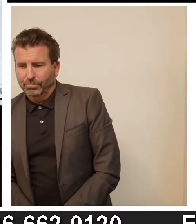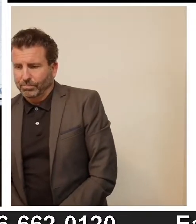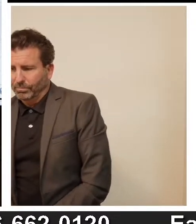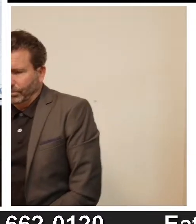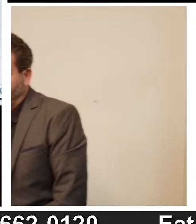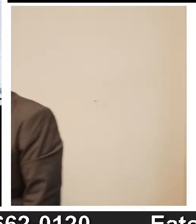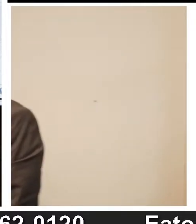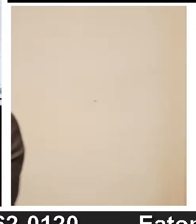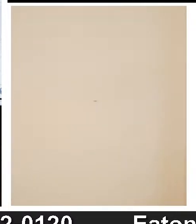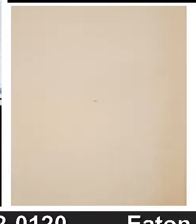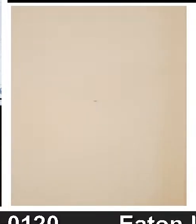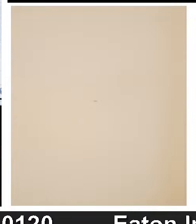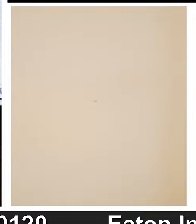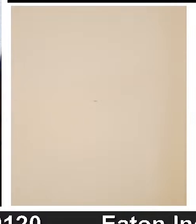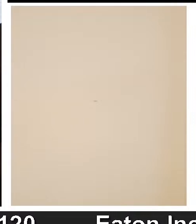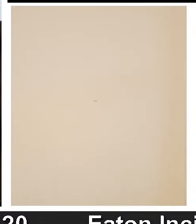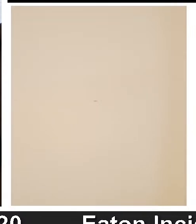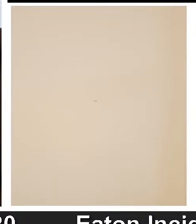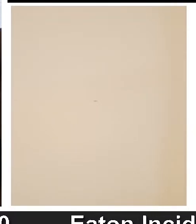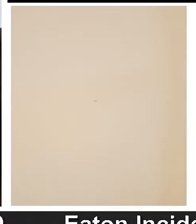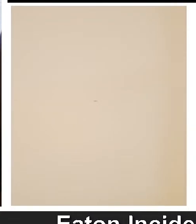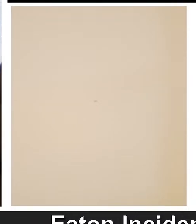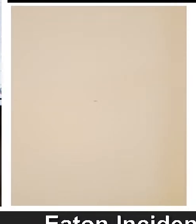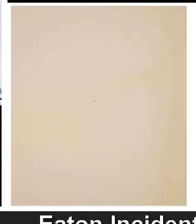first question.